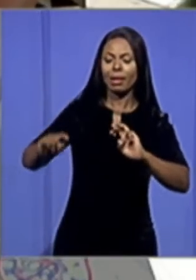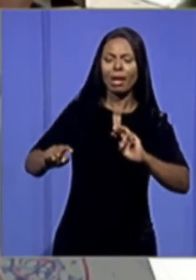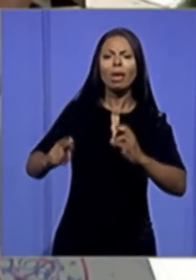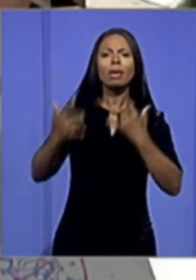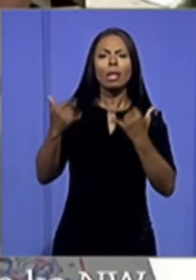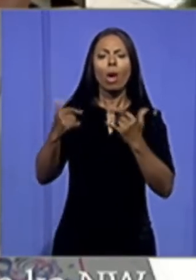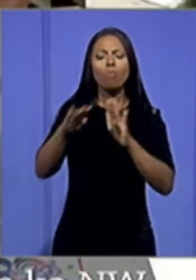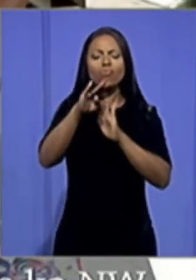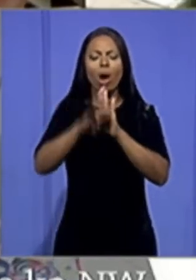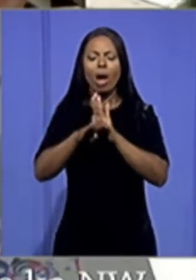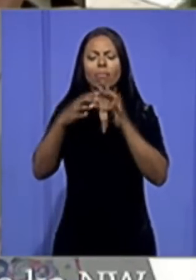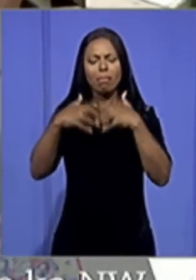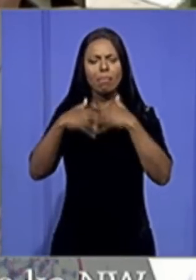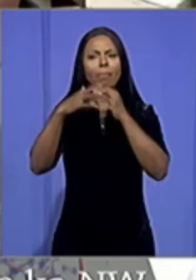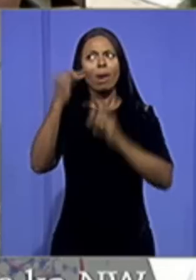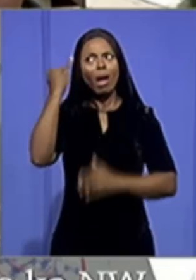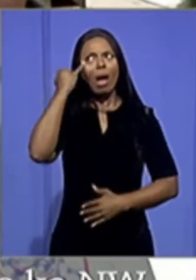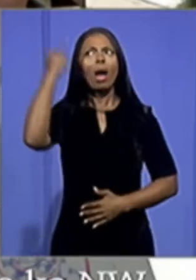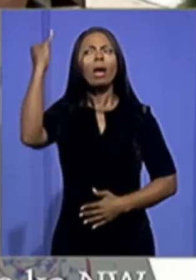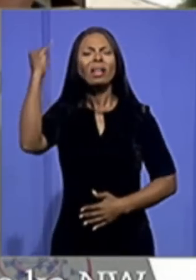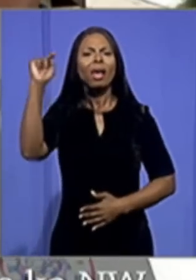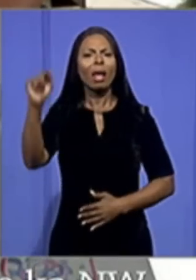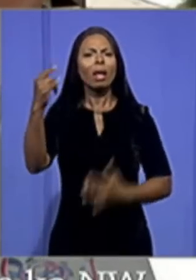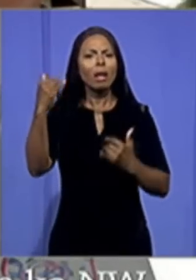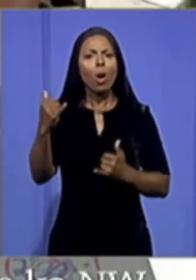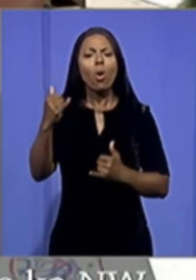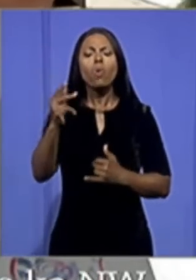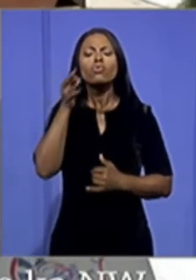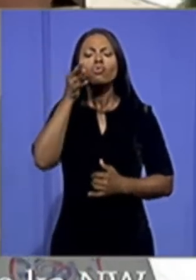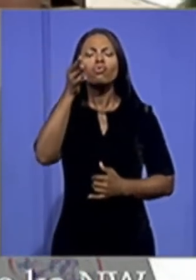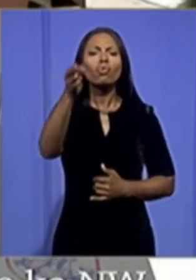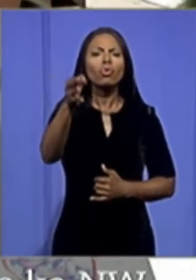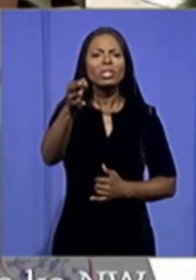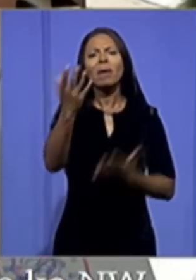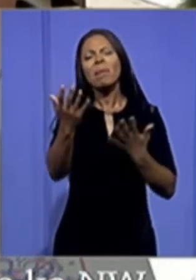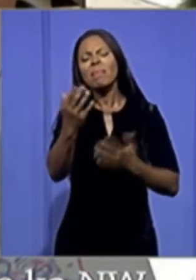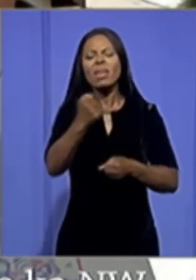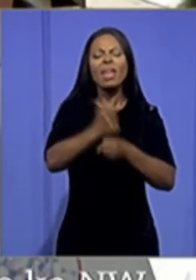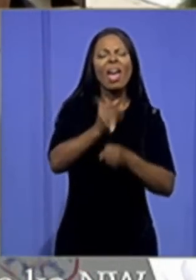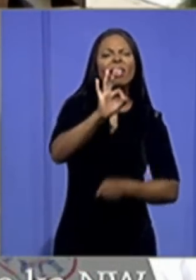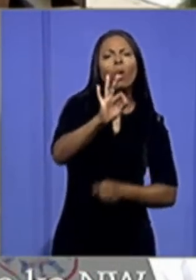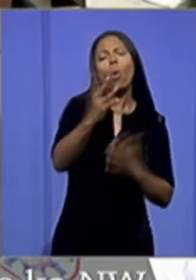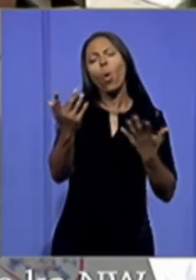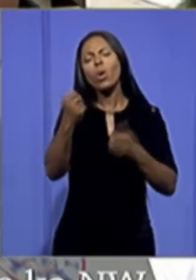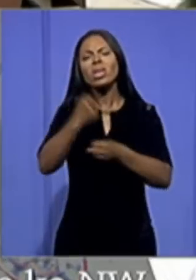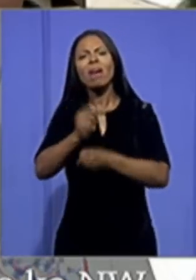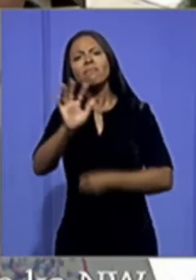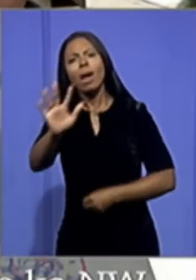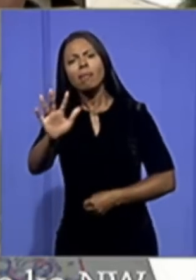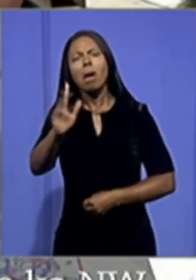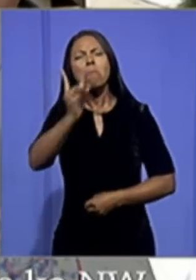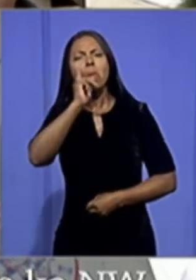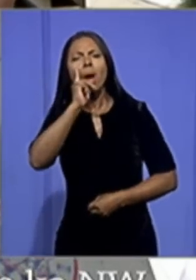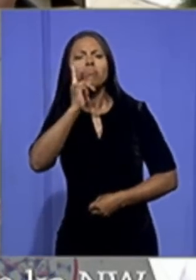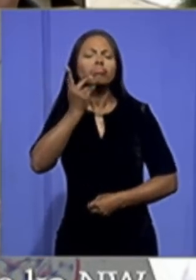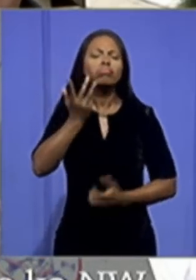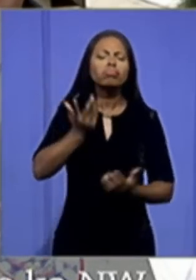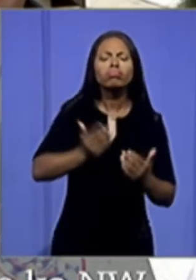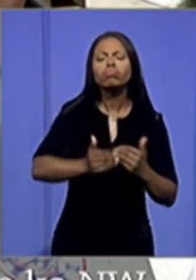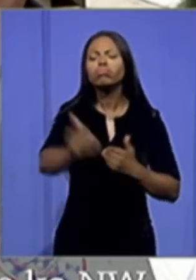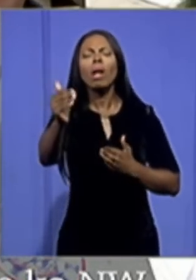mo tseleng la gore in the near future 3 to 5 years ba tla leka yang go bona gore